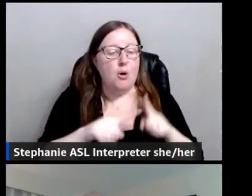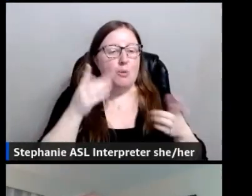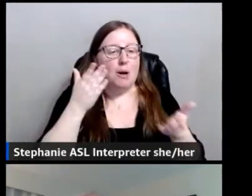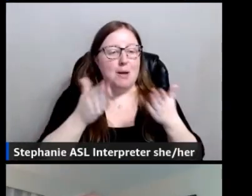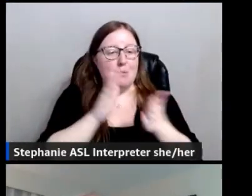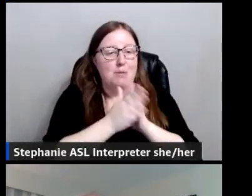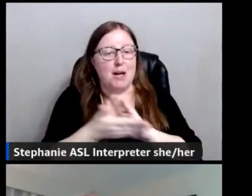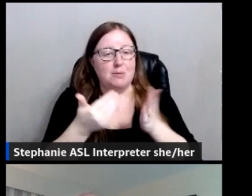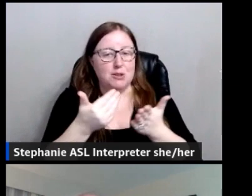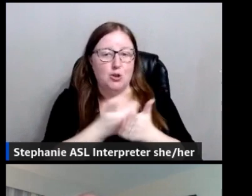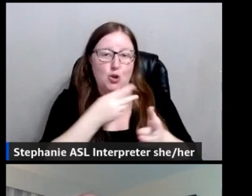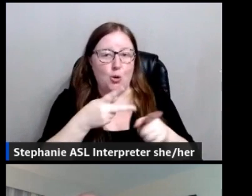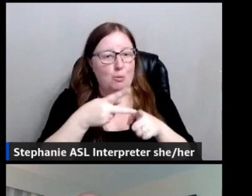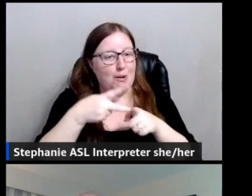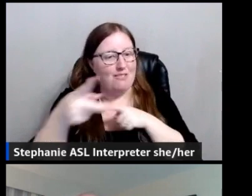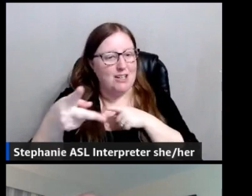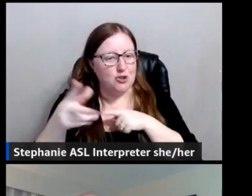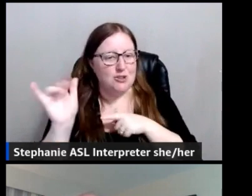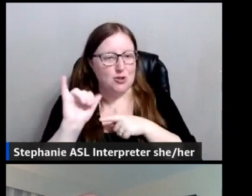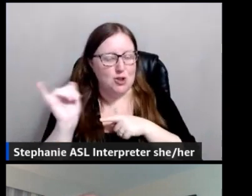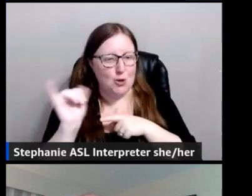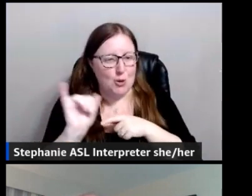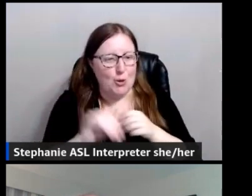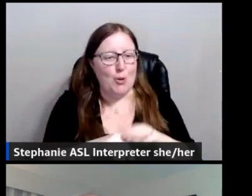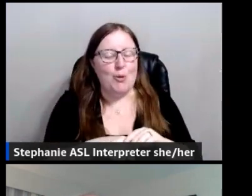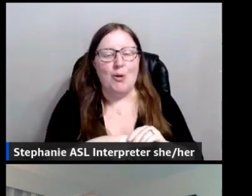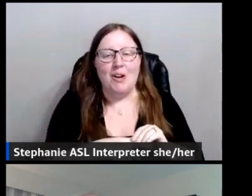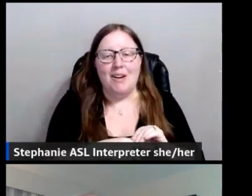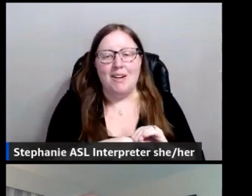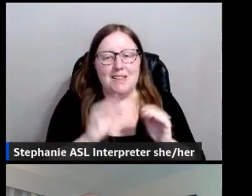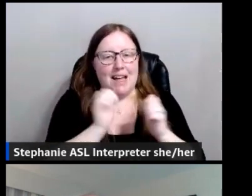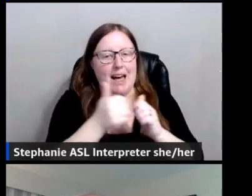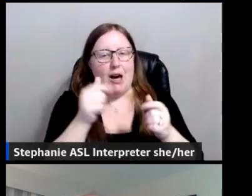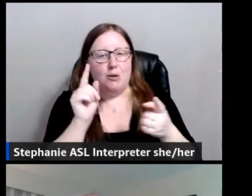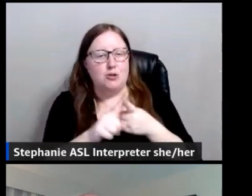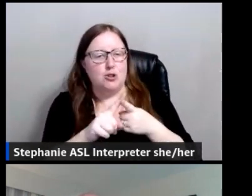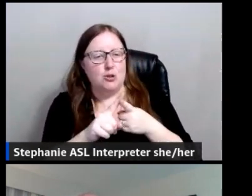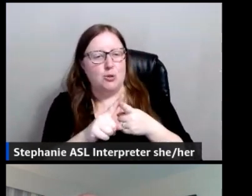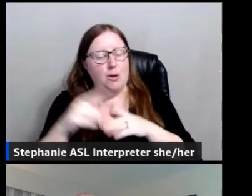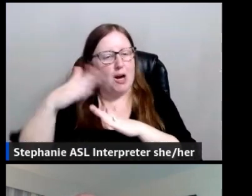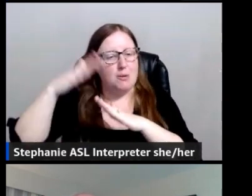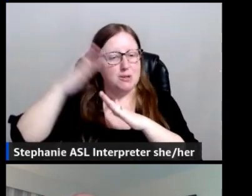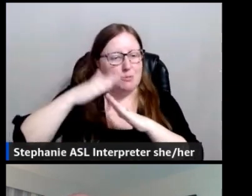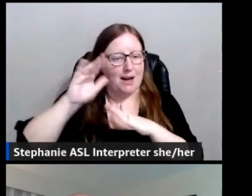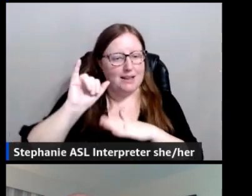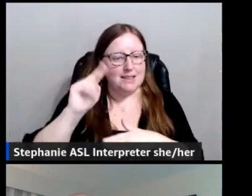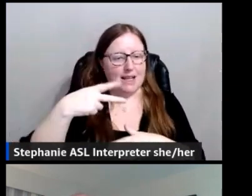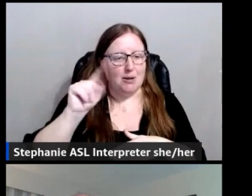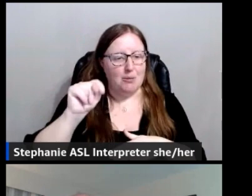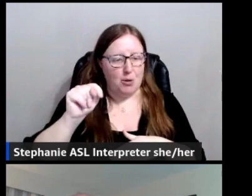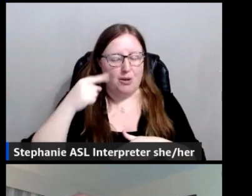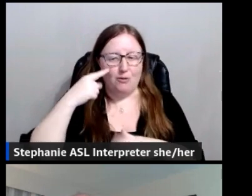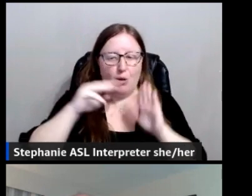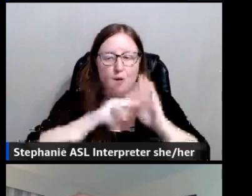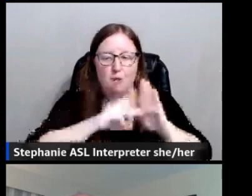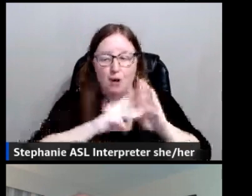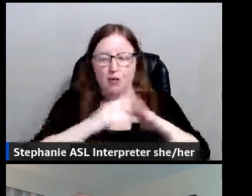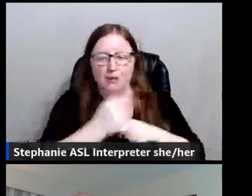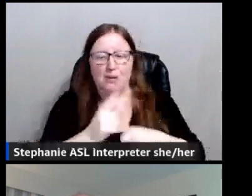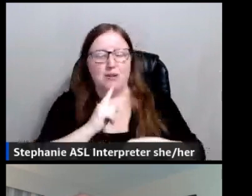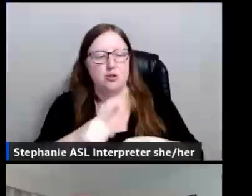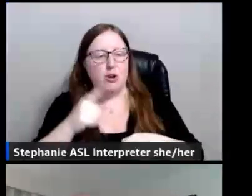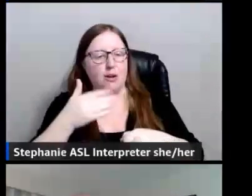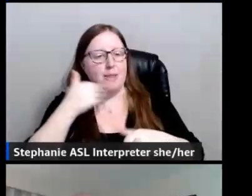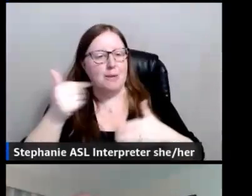new profession. I think maybe taught somewhere on how to optimize the input that goes into these models to make sure you get the best